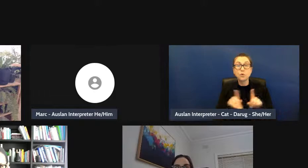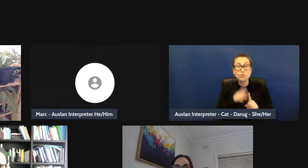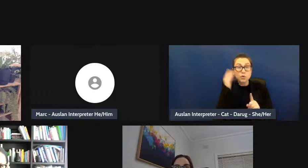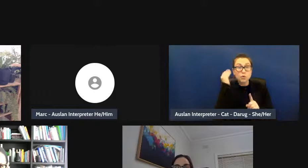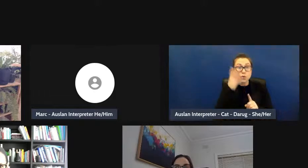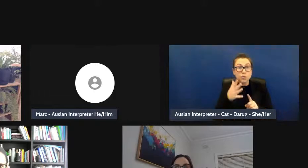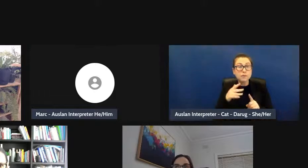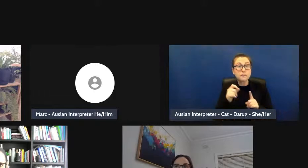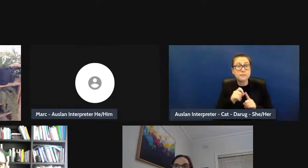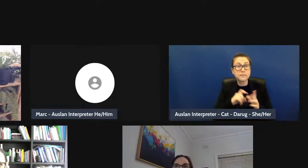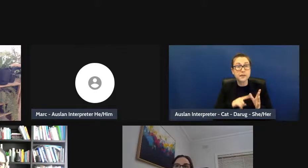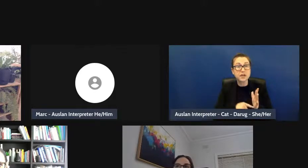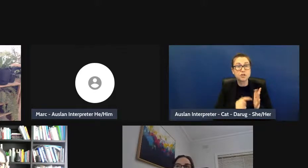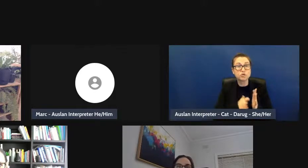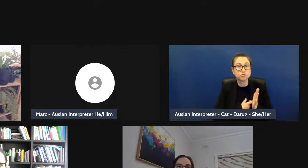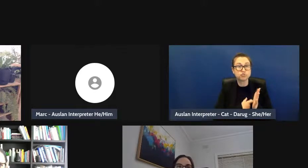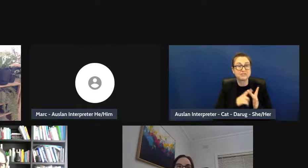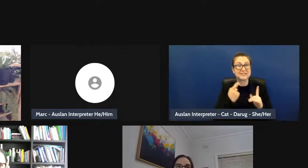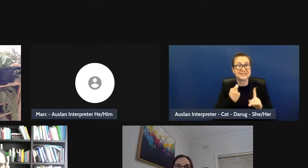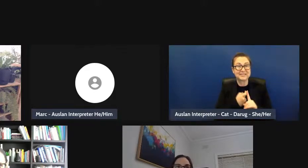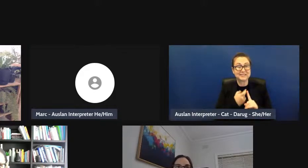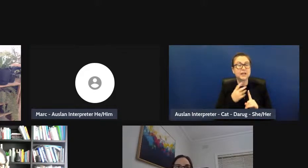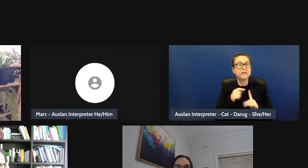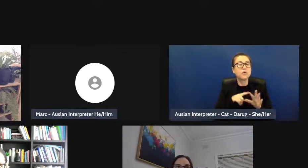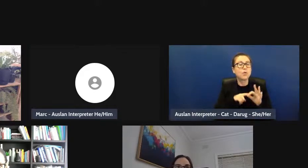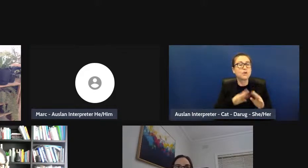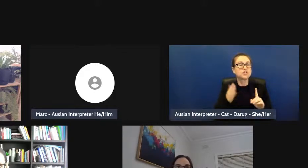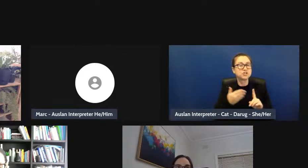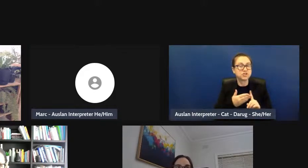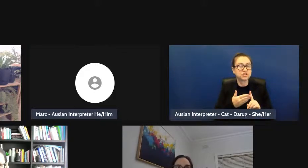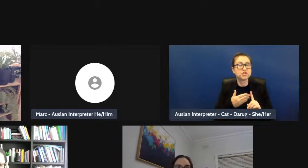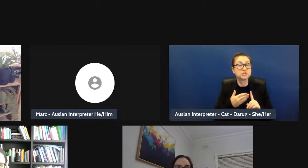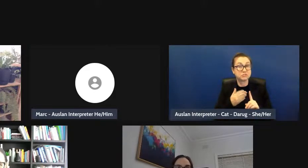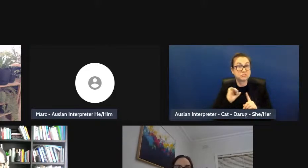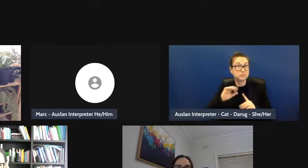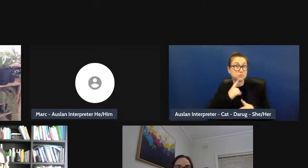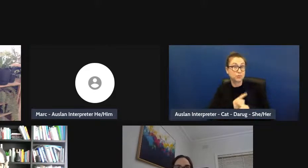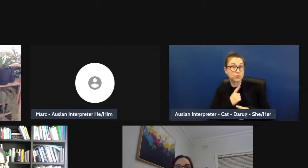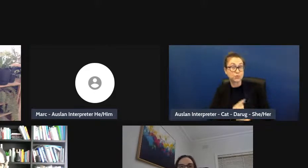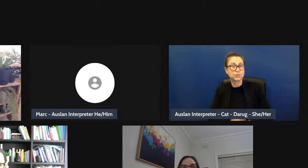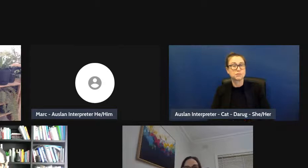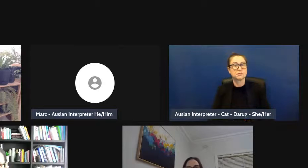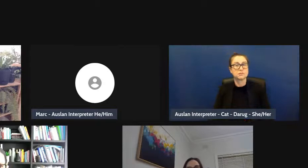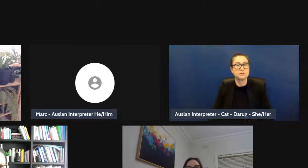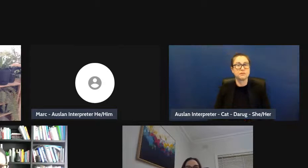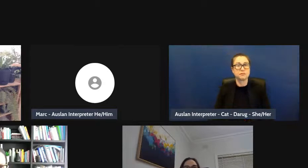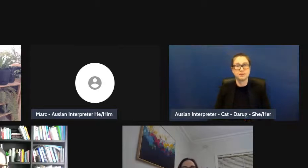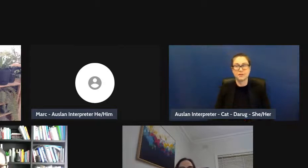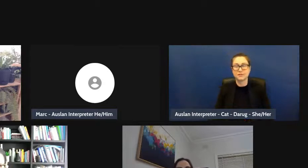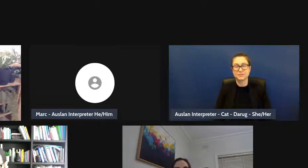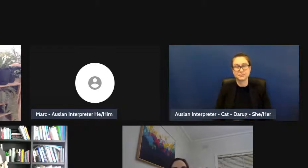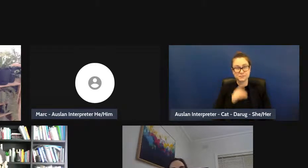from Patrick that will be really relevant to what you're going to talk about, Carly. Oh, that's good.